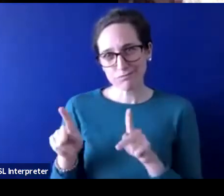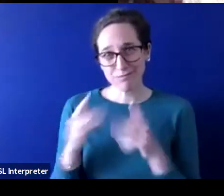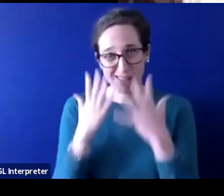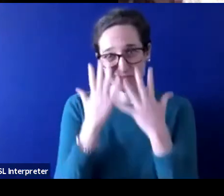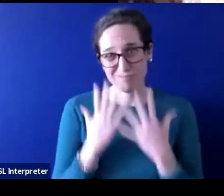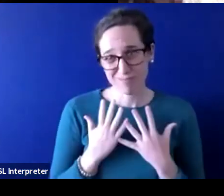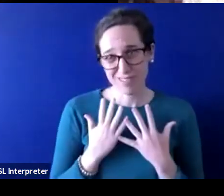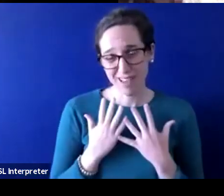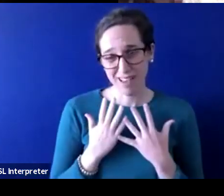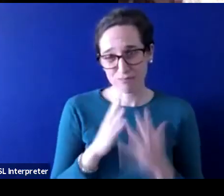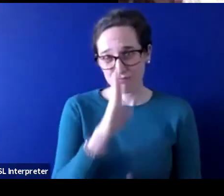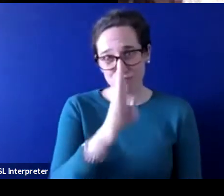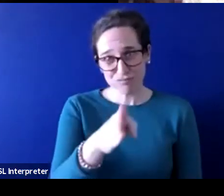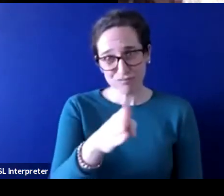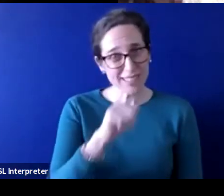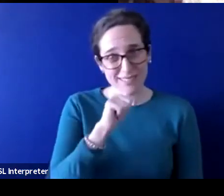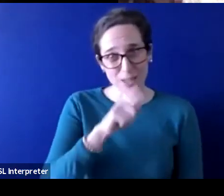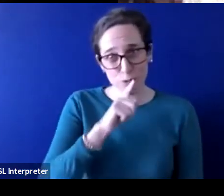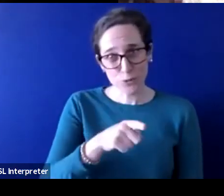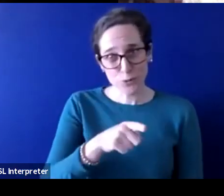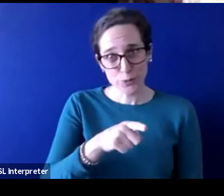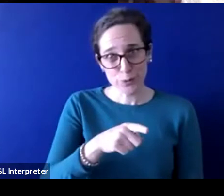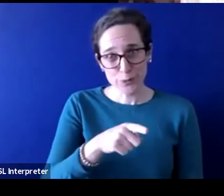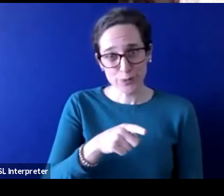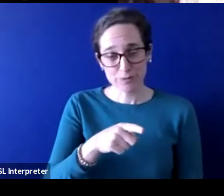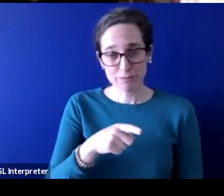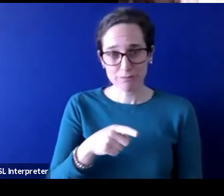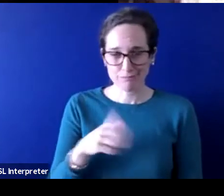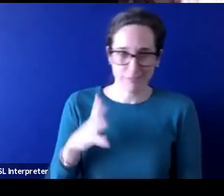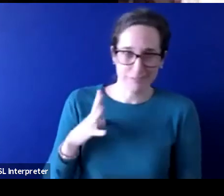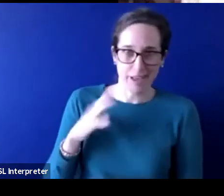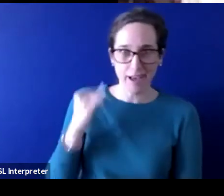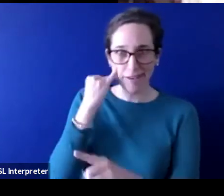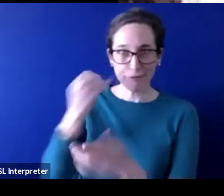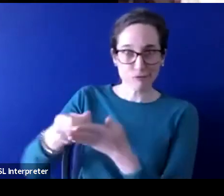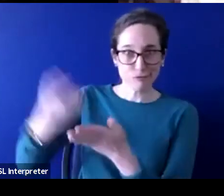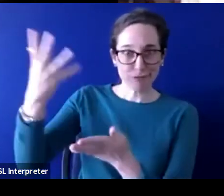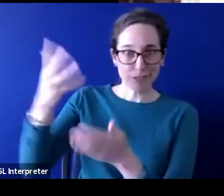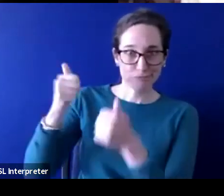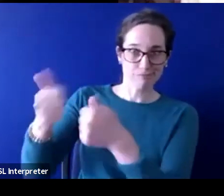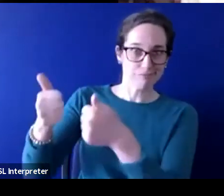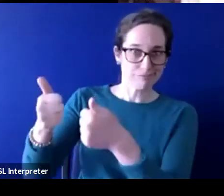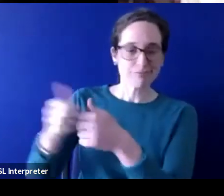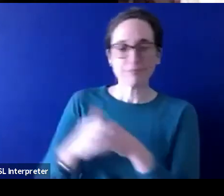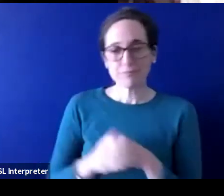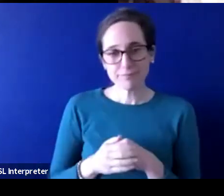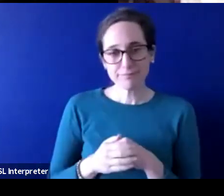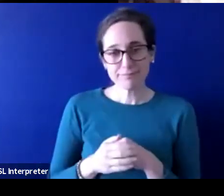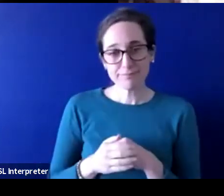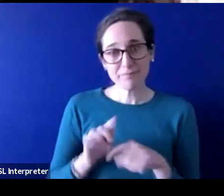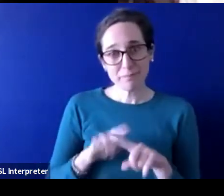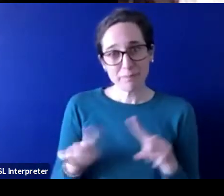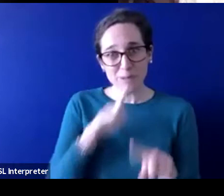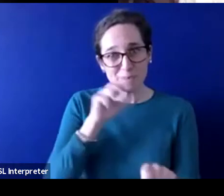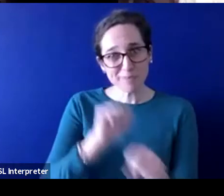me, it's like, it's not true. It's hard. Yeah. Okay. If you're rich, cool. But it doesn't really happen because some of